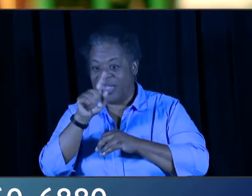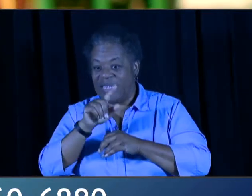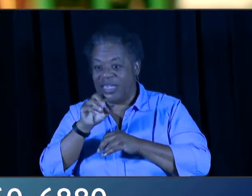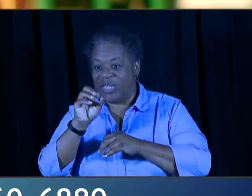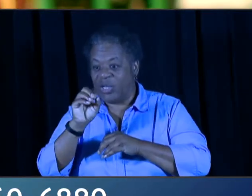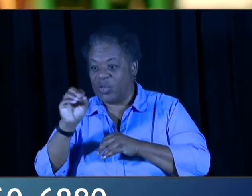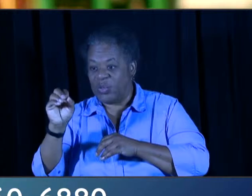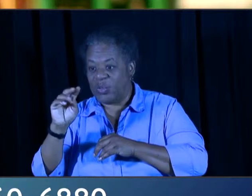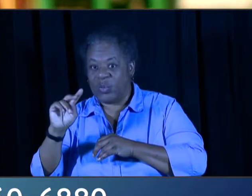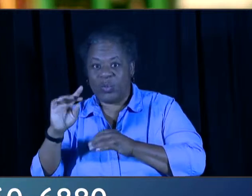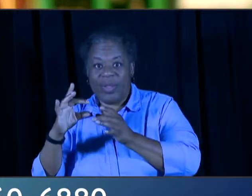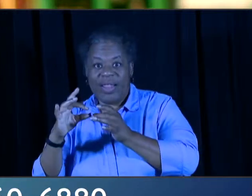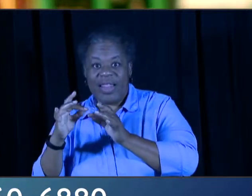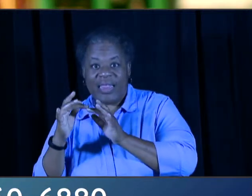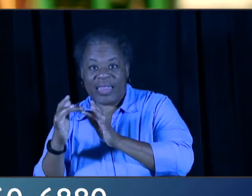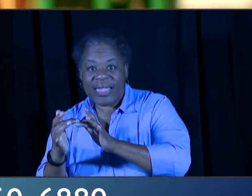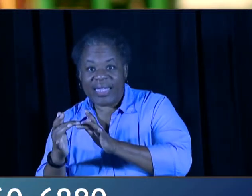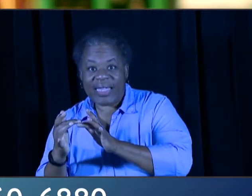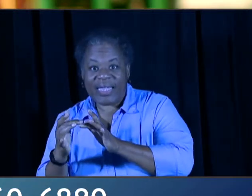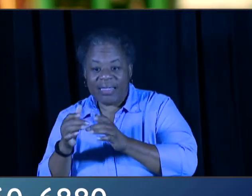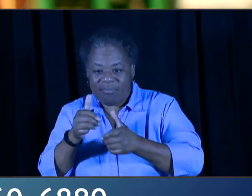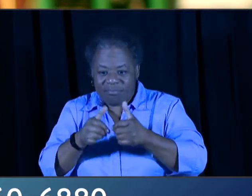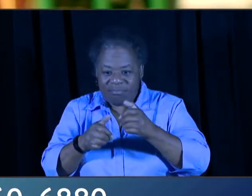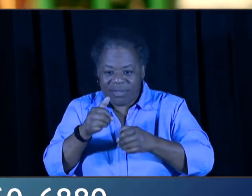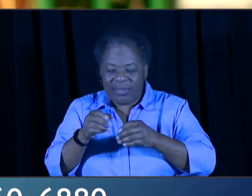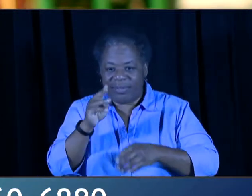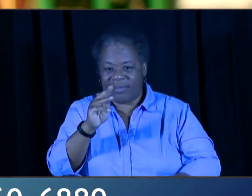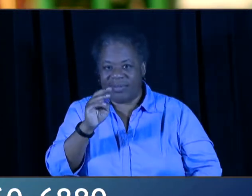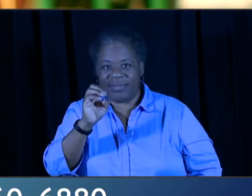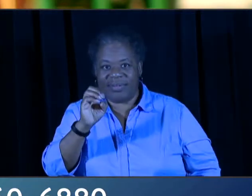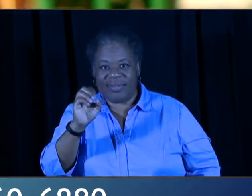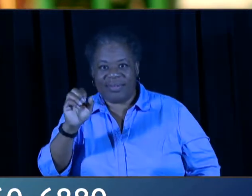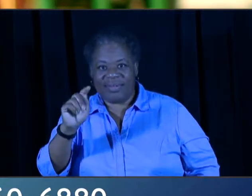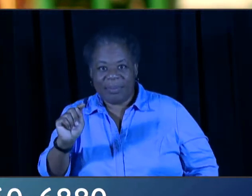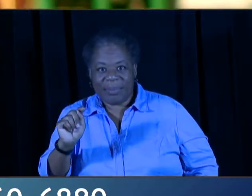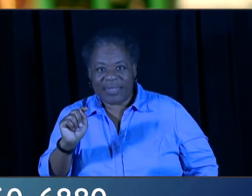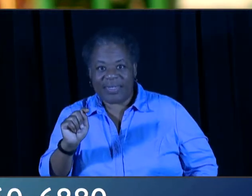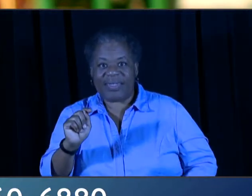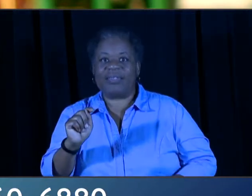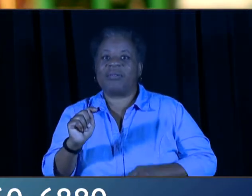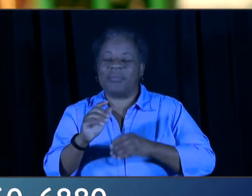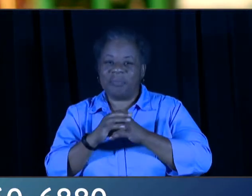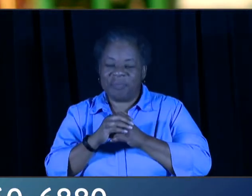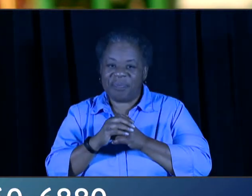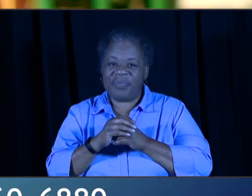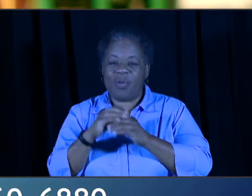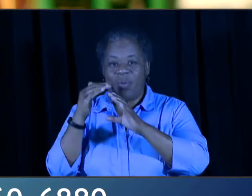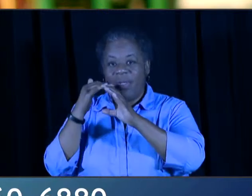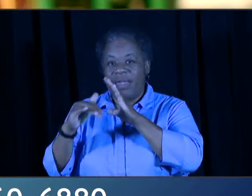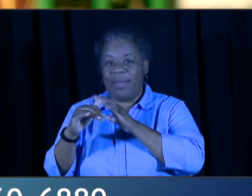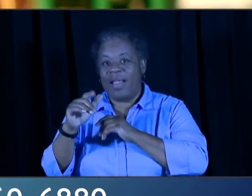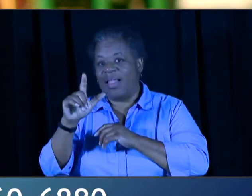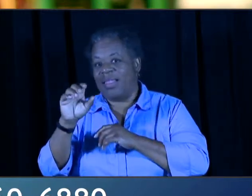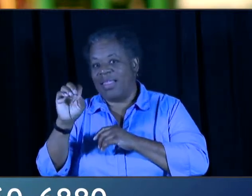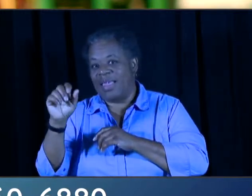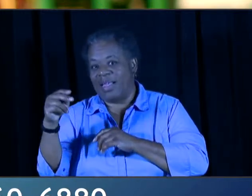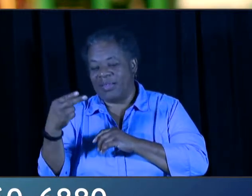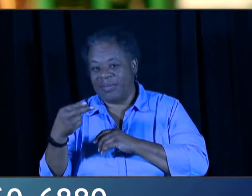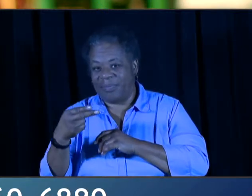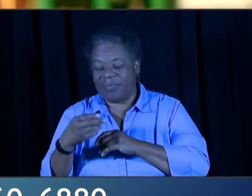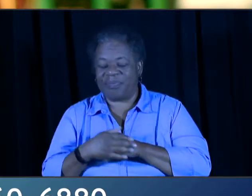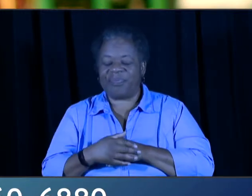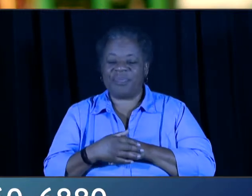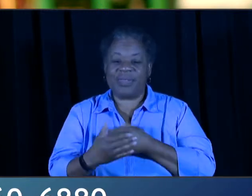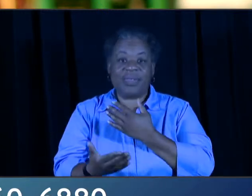texting the word meet to the number on the screen, or you can simply email Pastor Leah. Well, this morning, Pastor